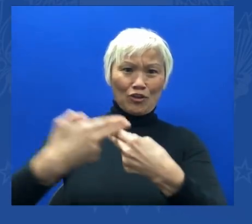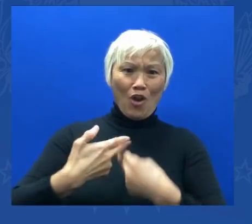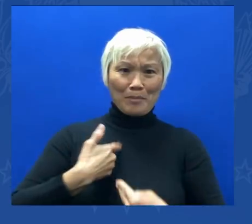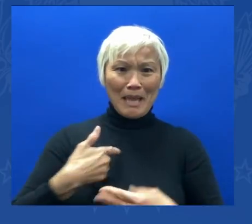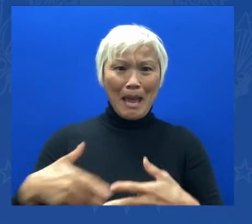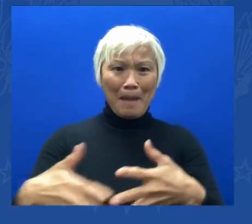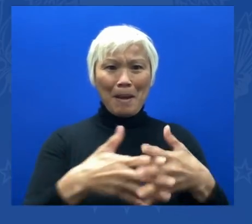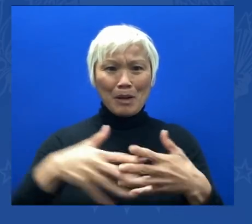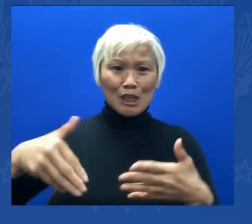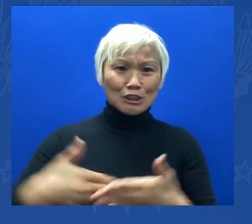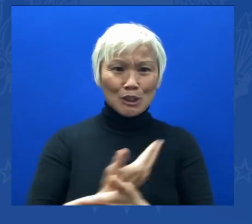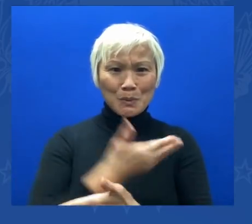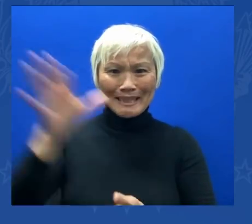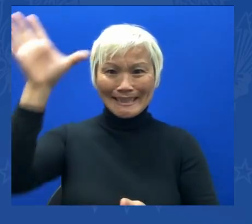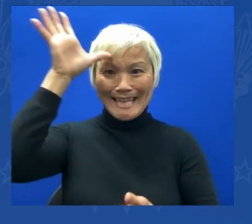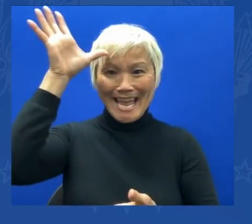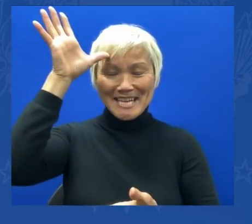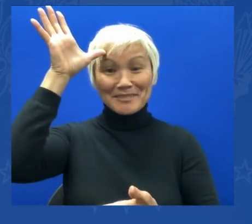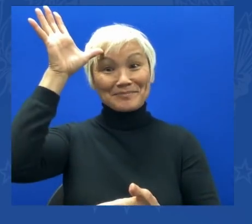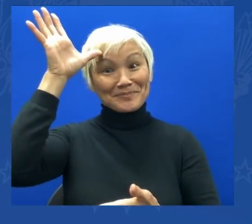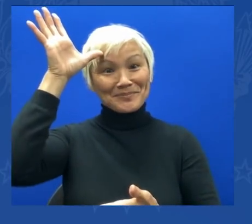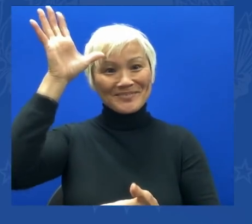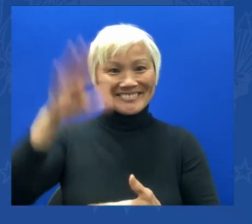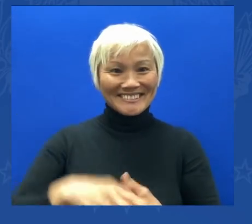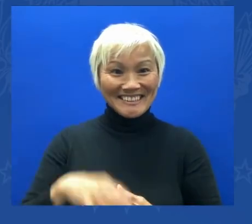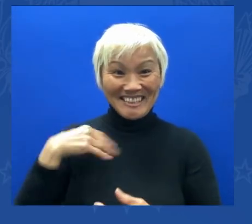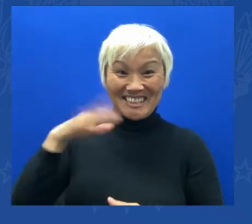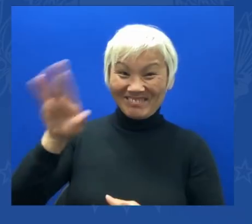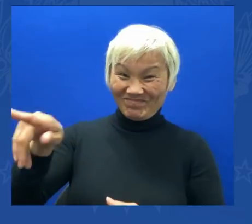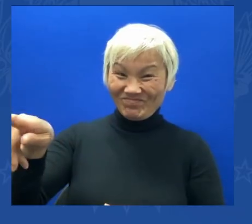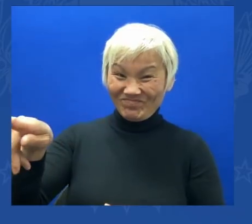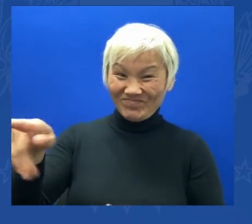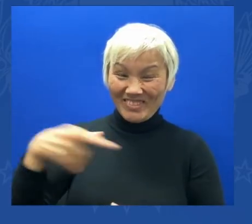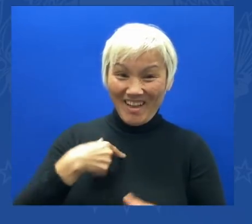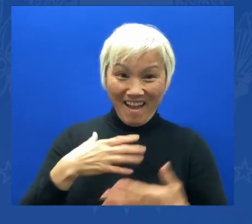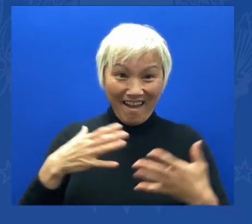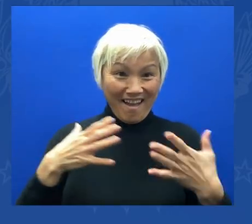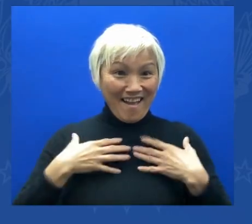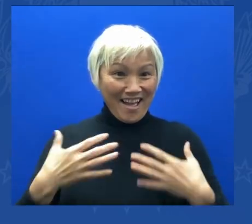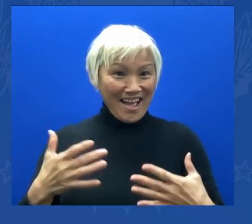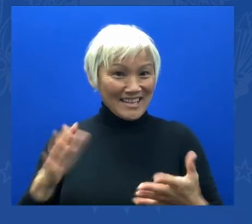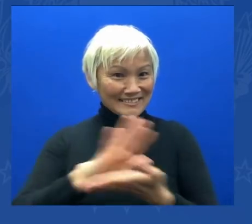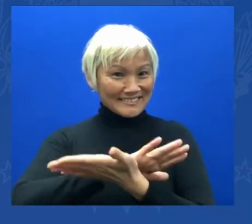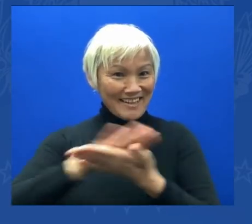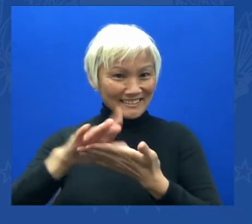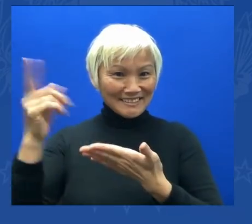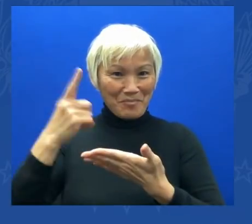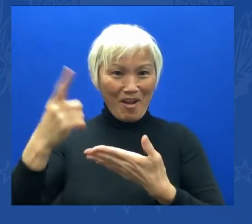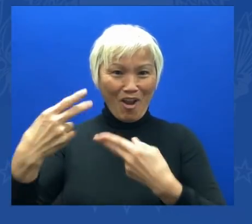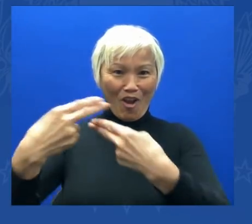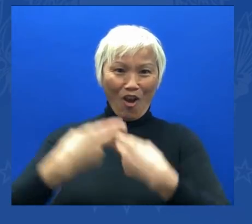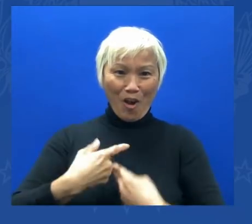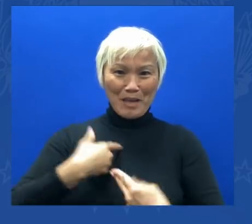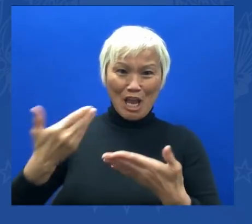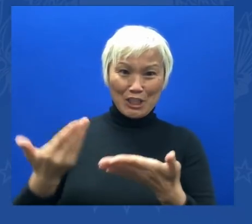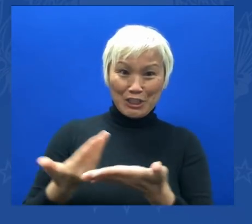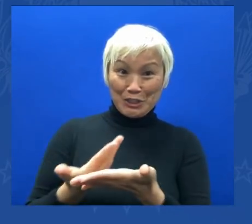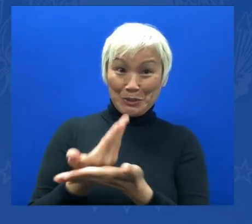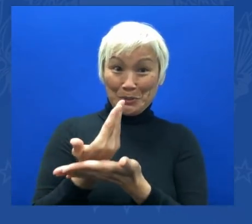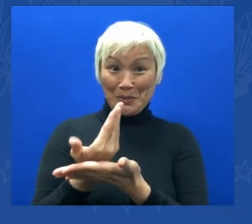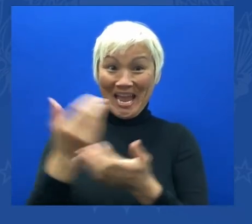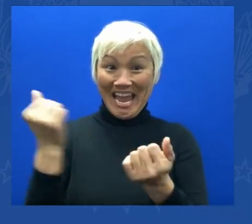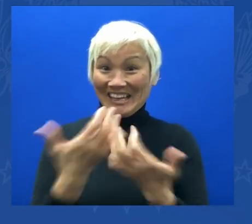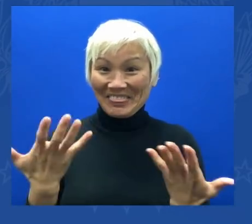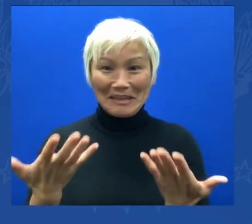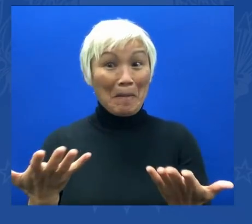new anything. You're my guy. And folks, it's been a tough few years for the country. There's one reason why it's